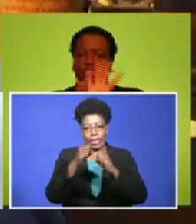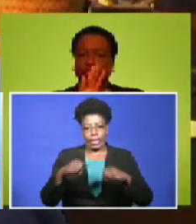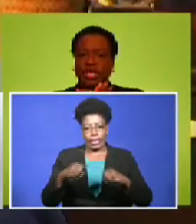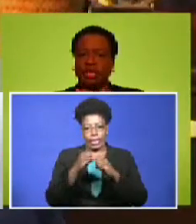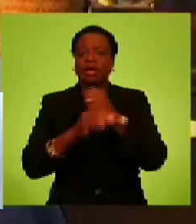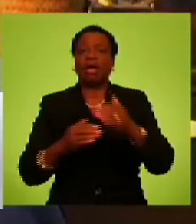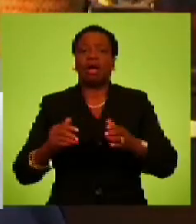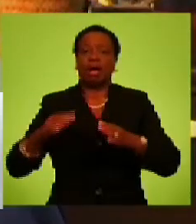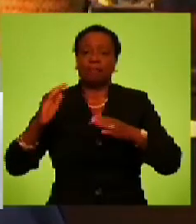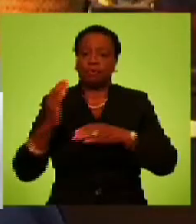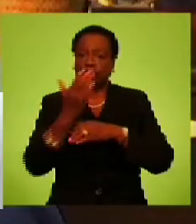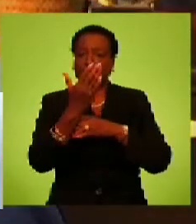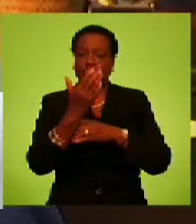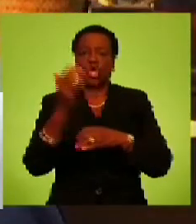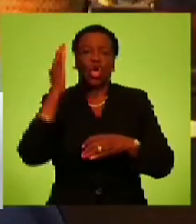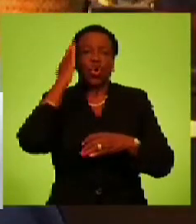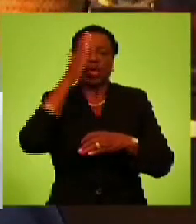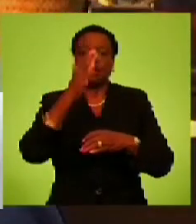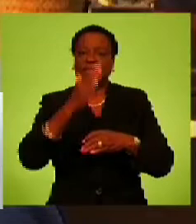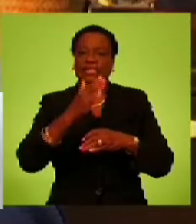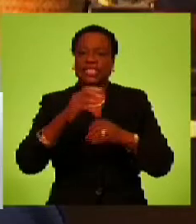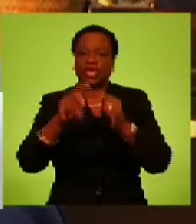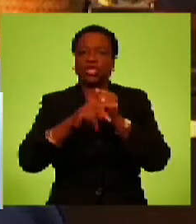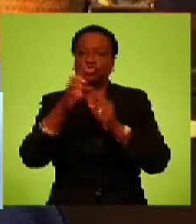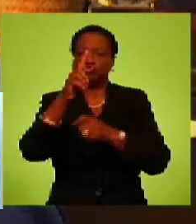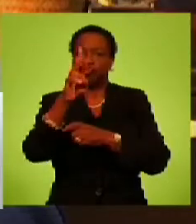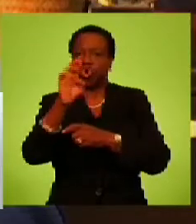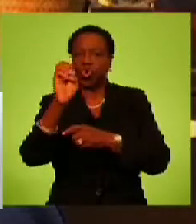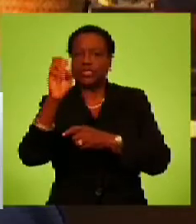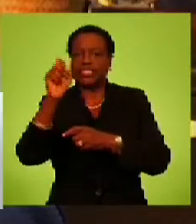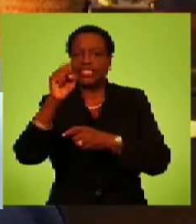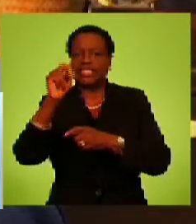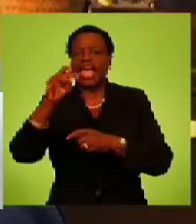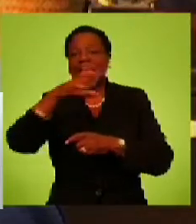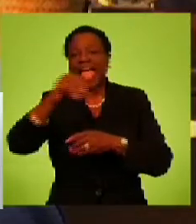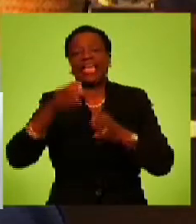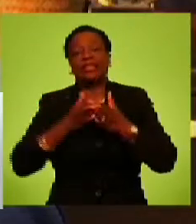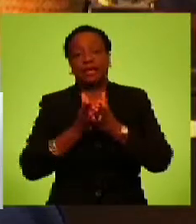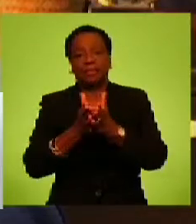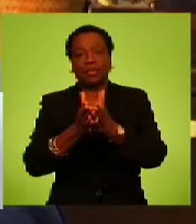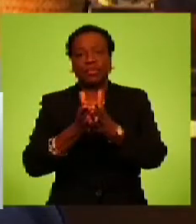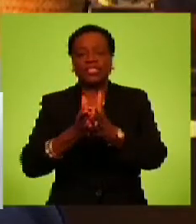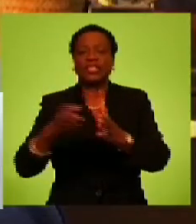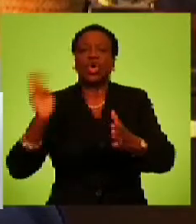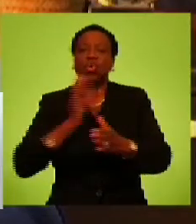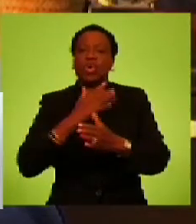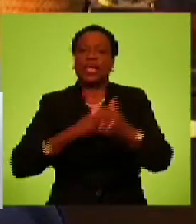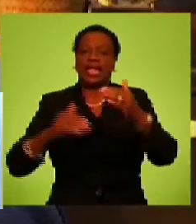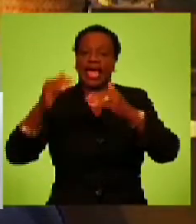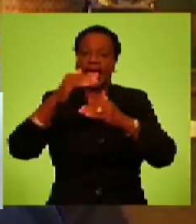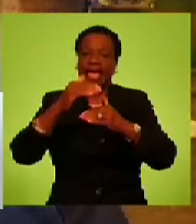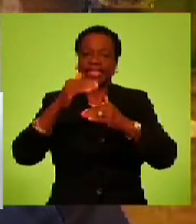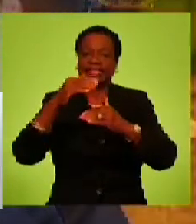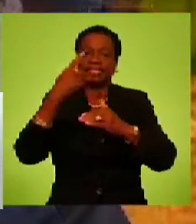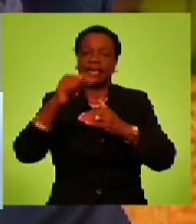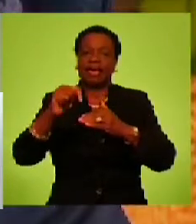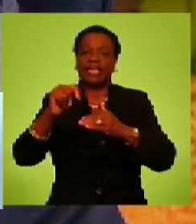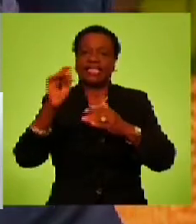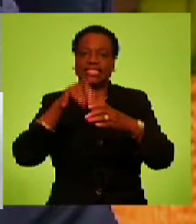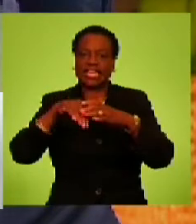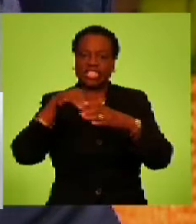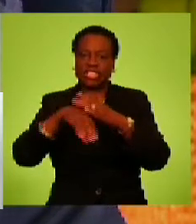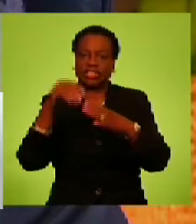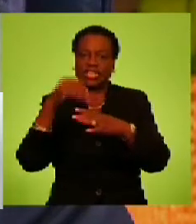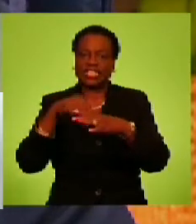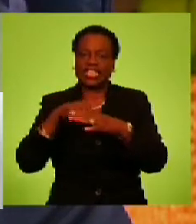Inagua. Our multi-layered security approach will also include drones and vessels. We